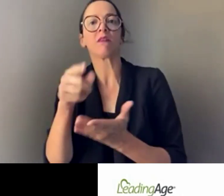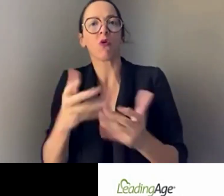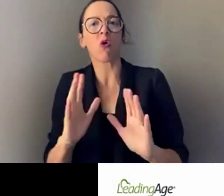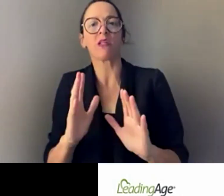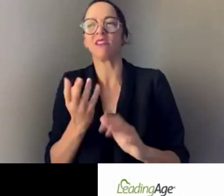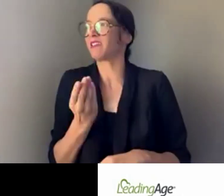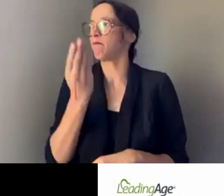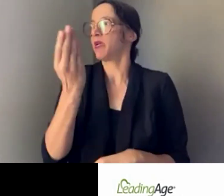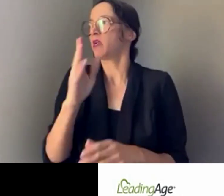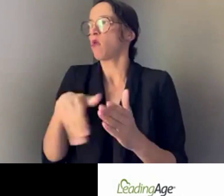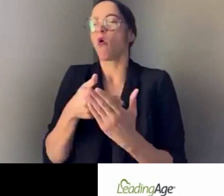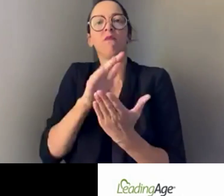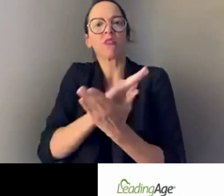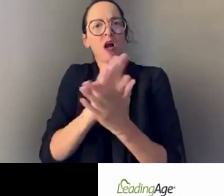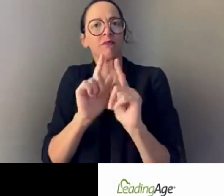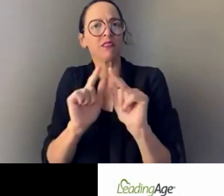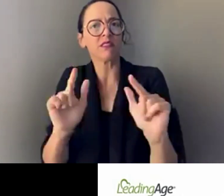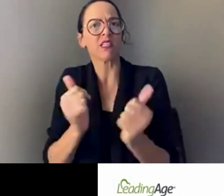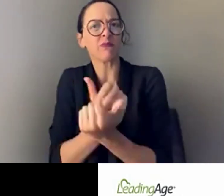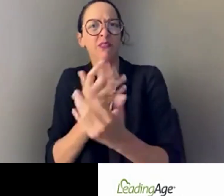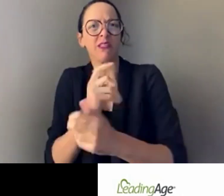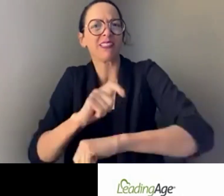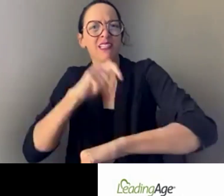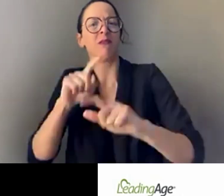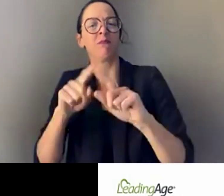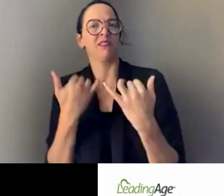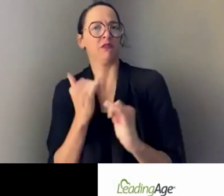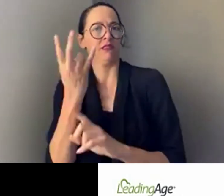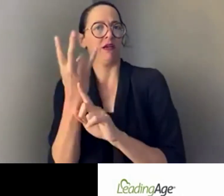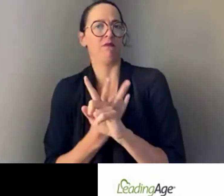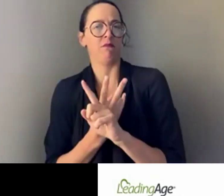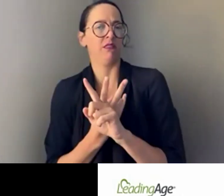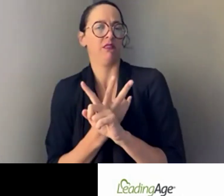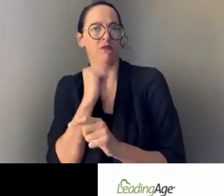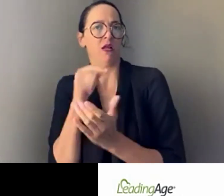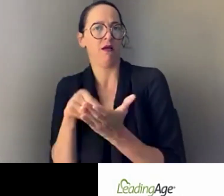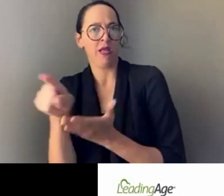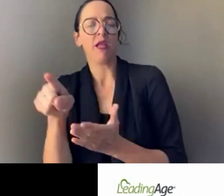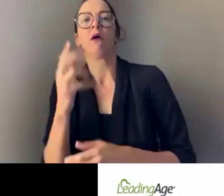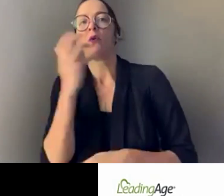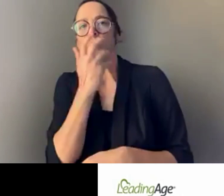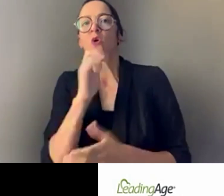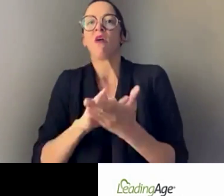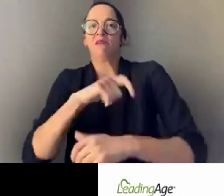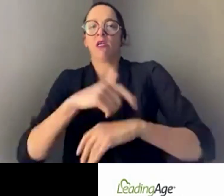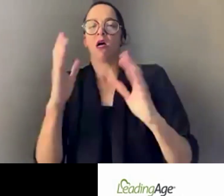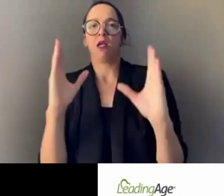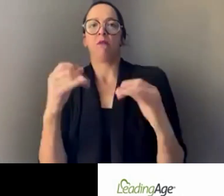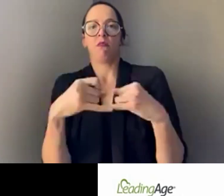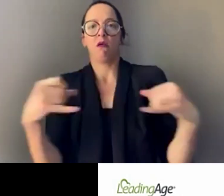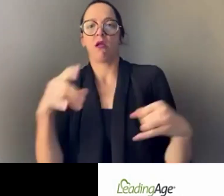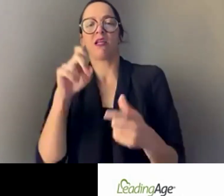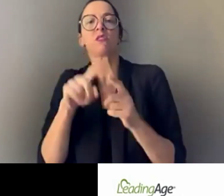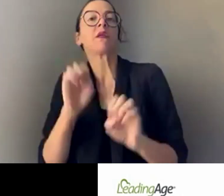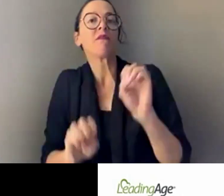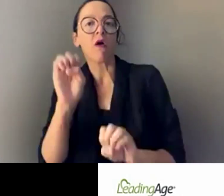the payment process internally has to be evaluated in order to continue to